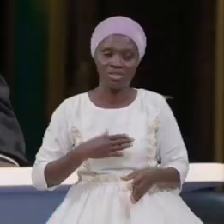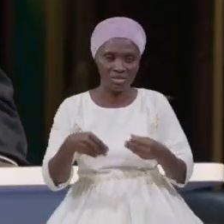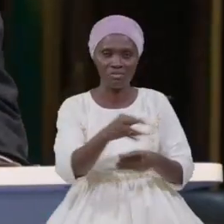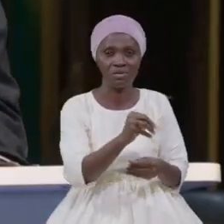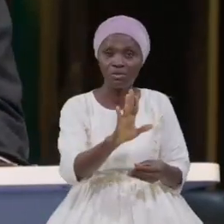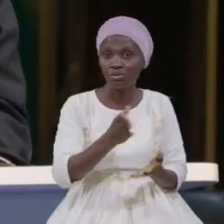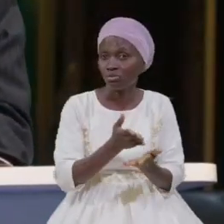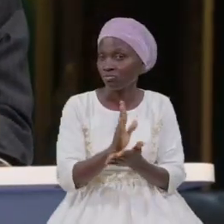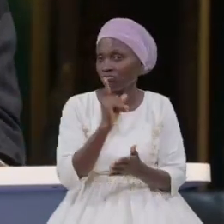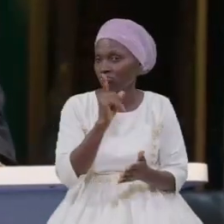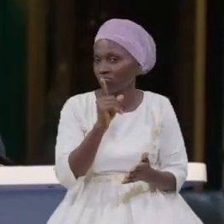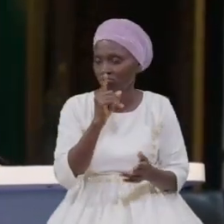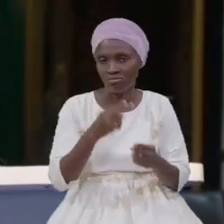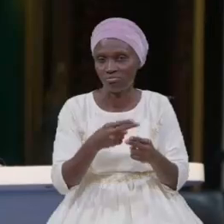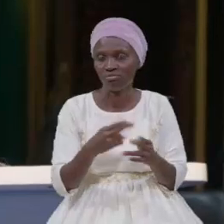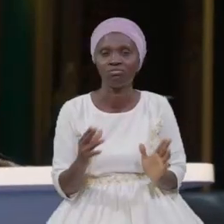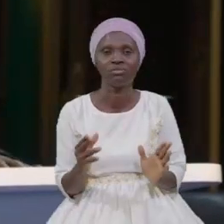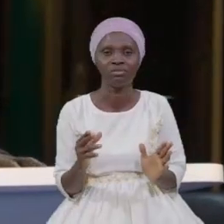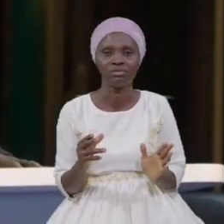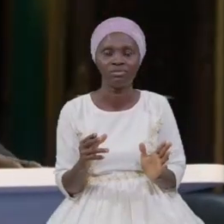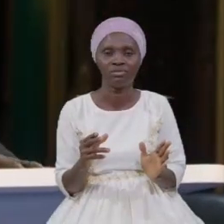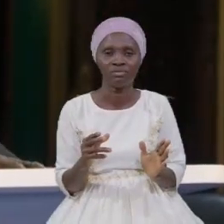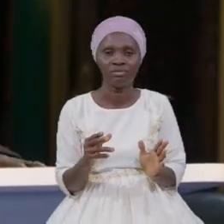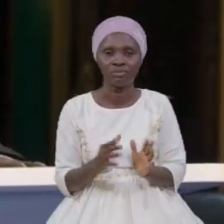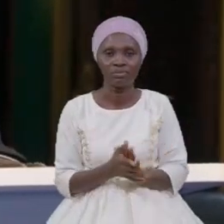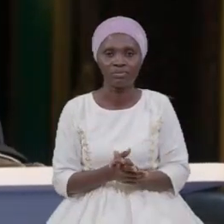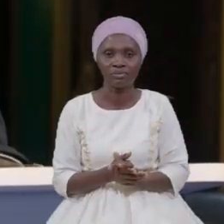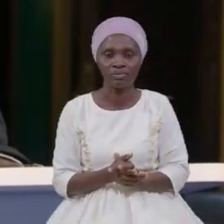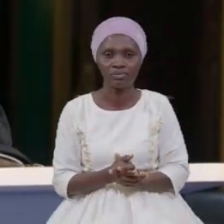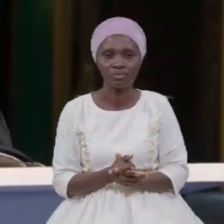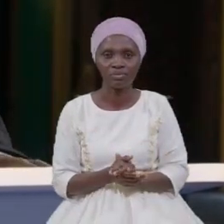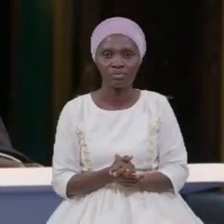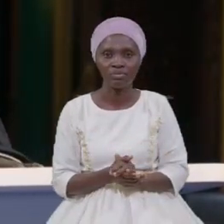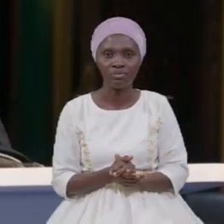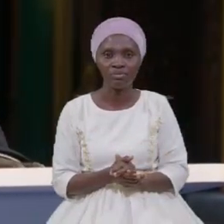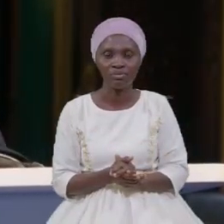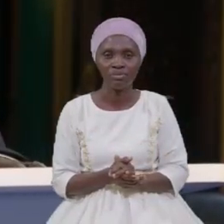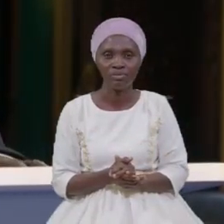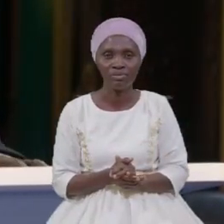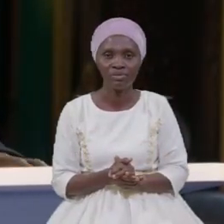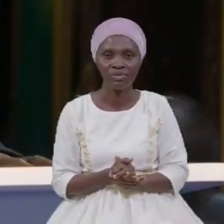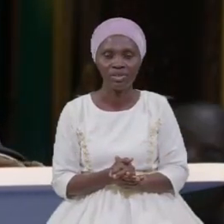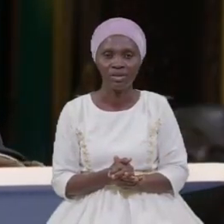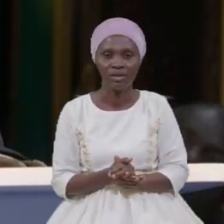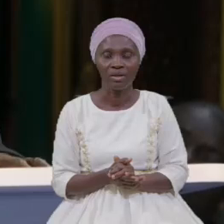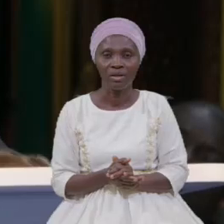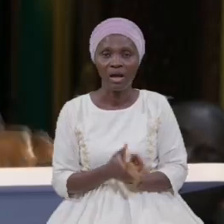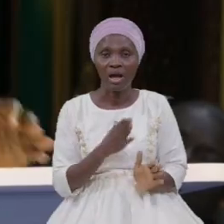address and your telephone number. And if the place you live does not